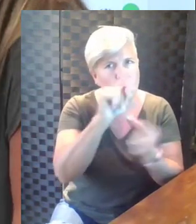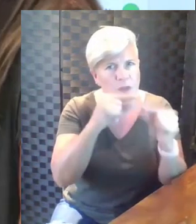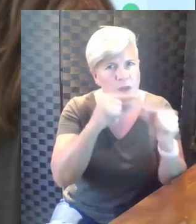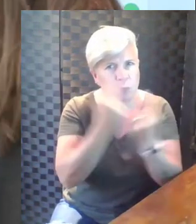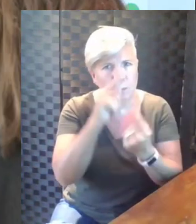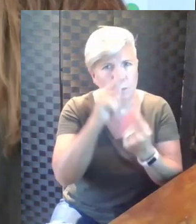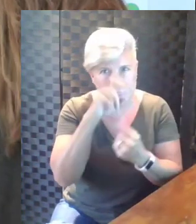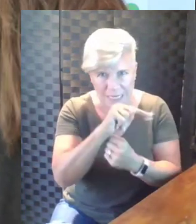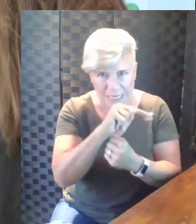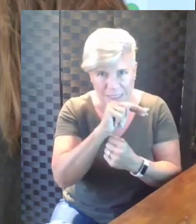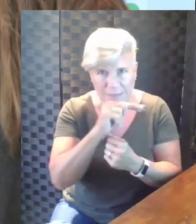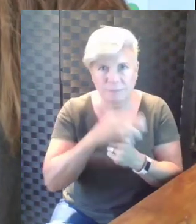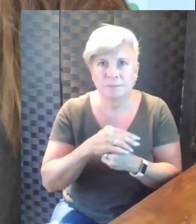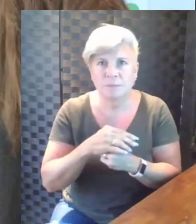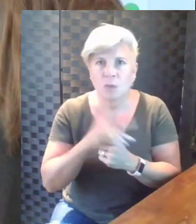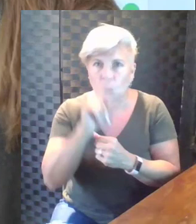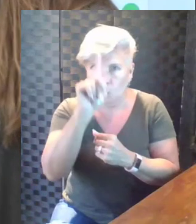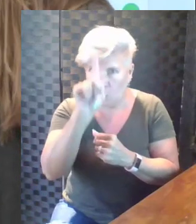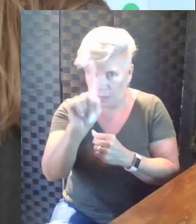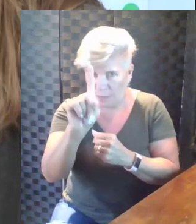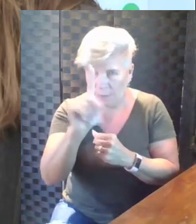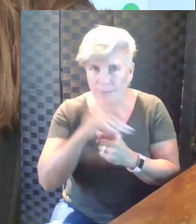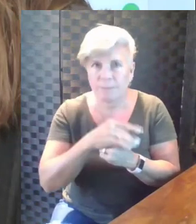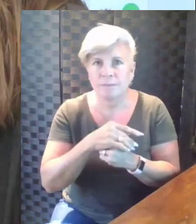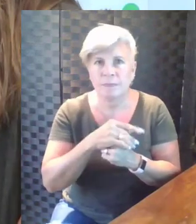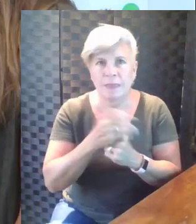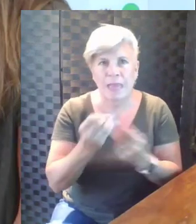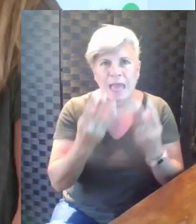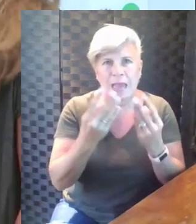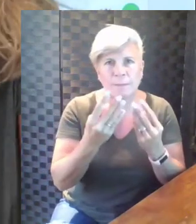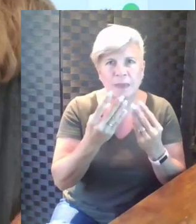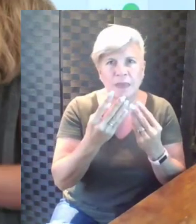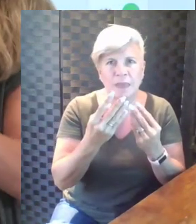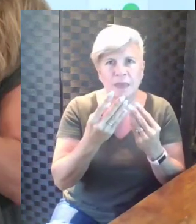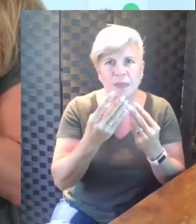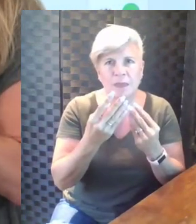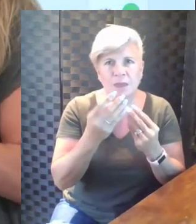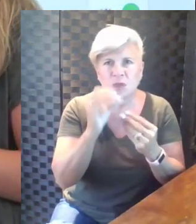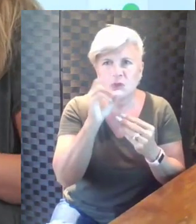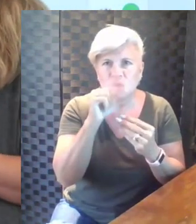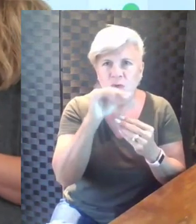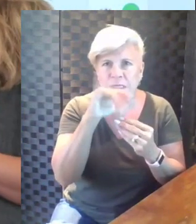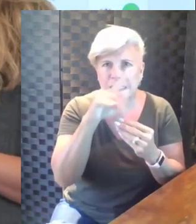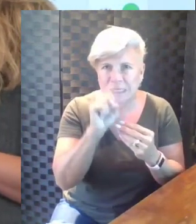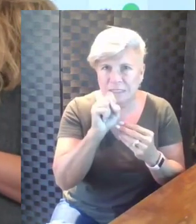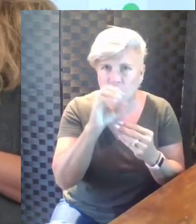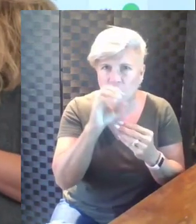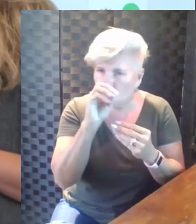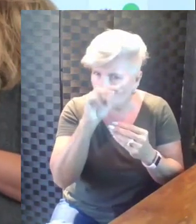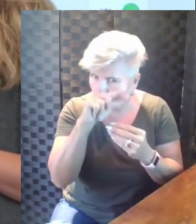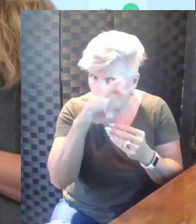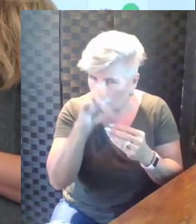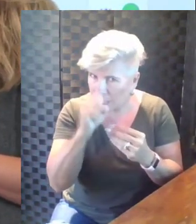1. So I'm going to put my 1 here, and how many units or ones did I have left